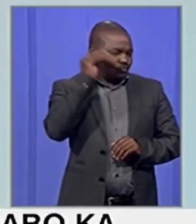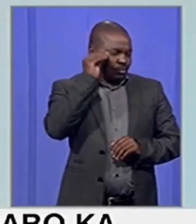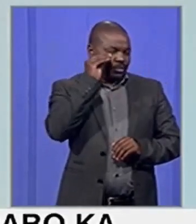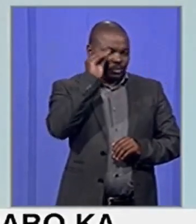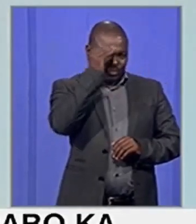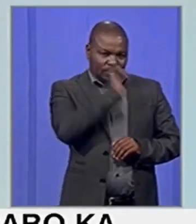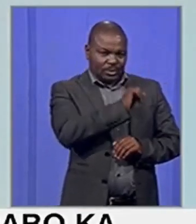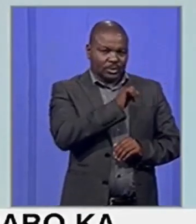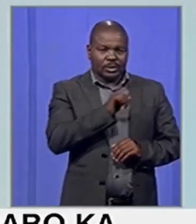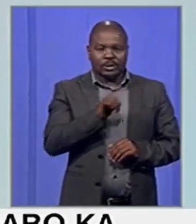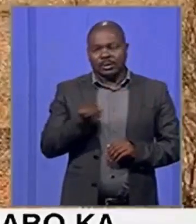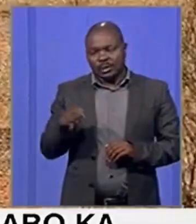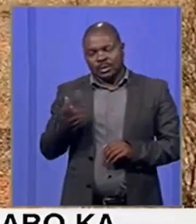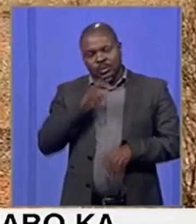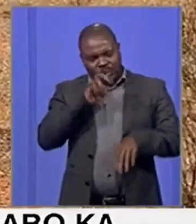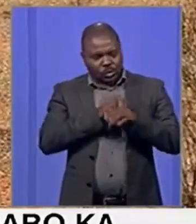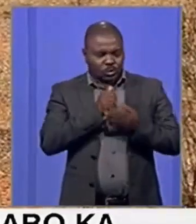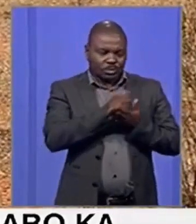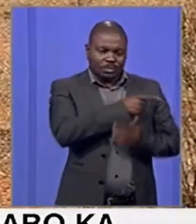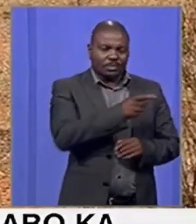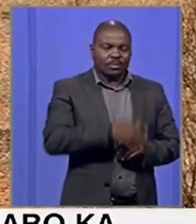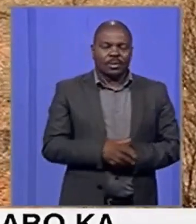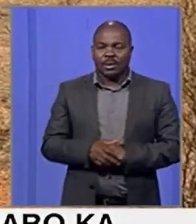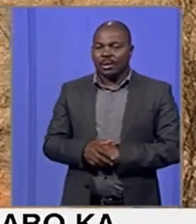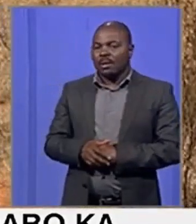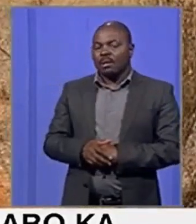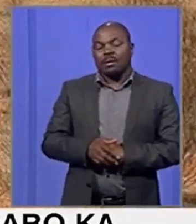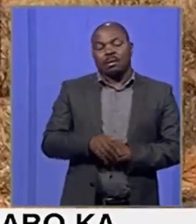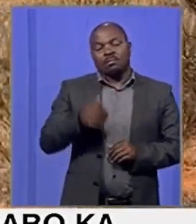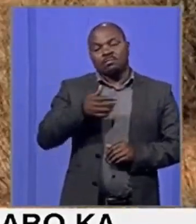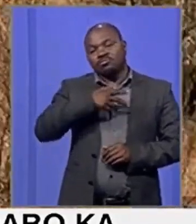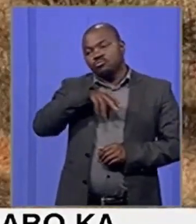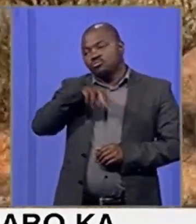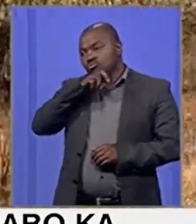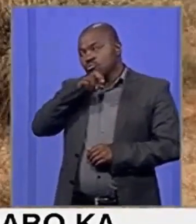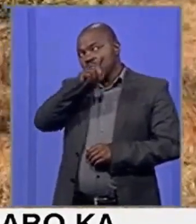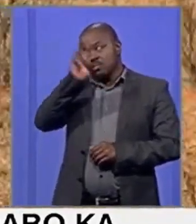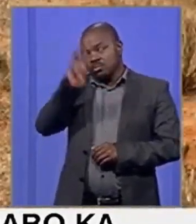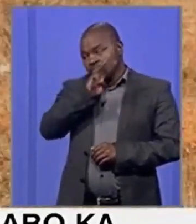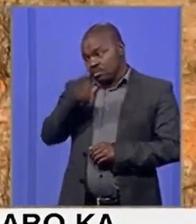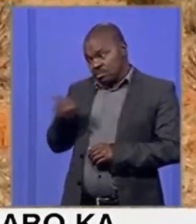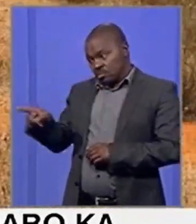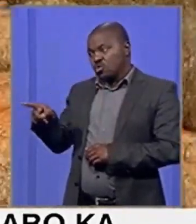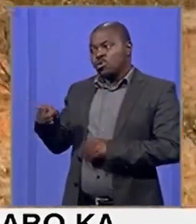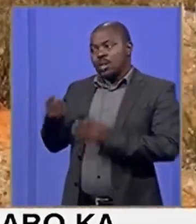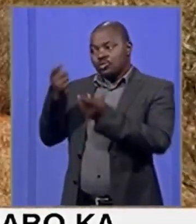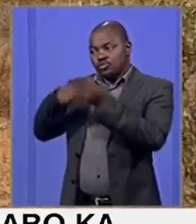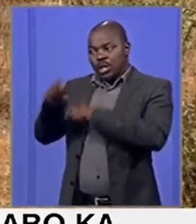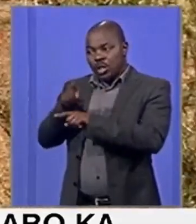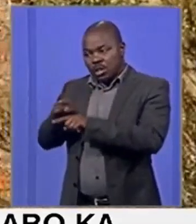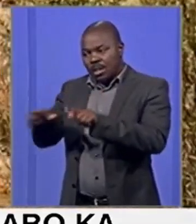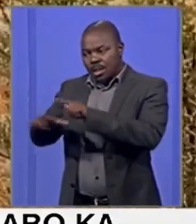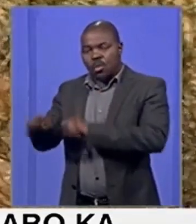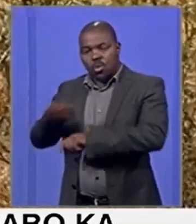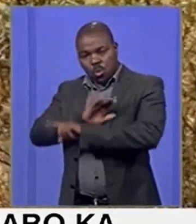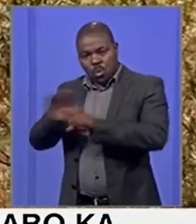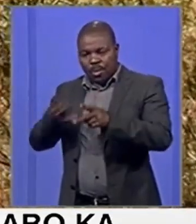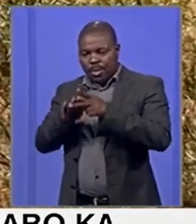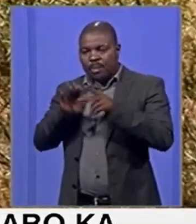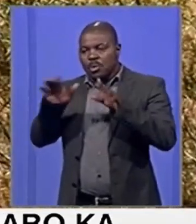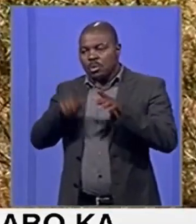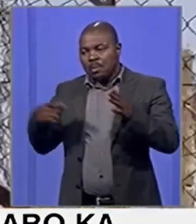a ka ba duma gore di ka di ja phetagala. Mošate o laetše Aphane go emiša ka go rekiša lebala le o laetse gape le bao ba rekilego ditsha